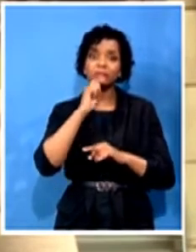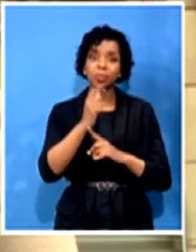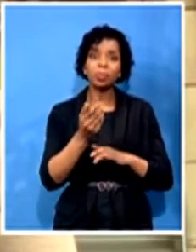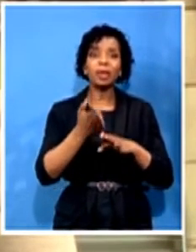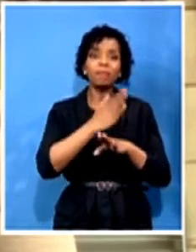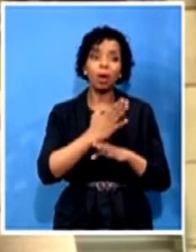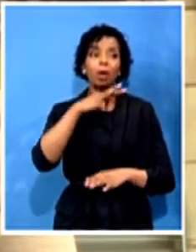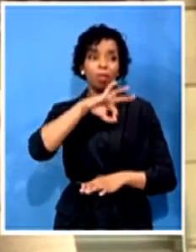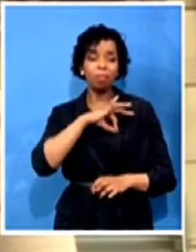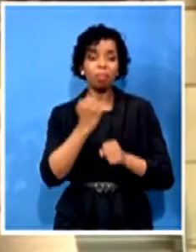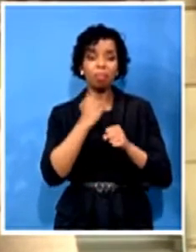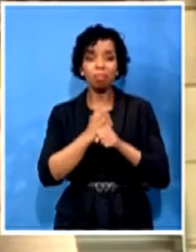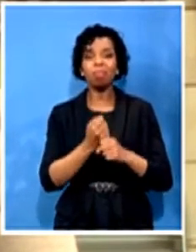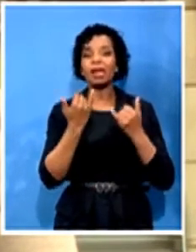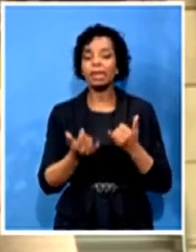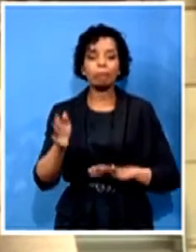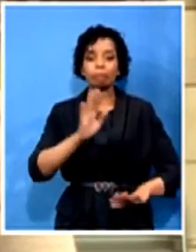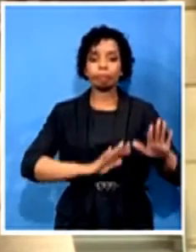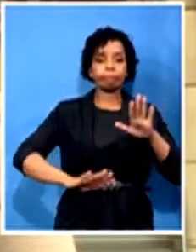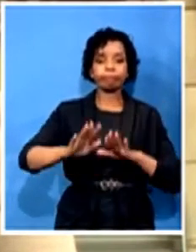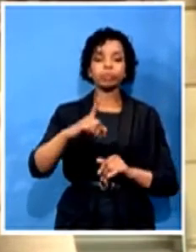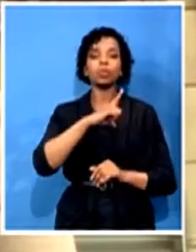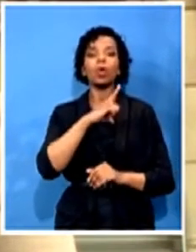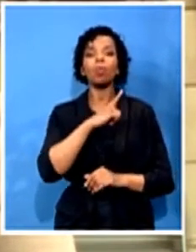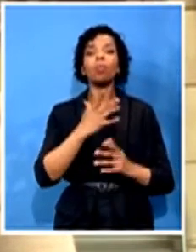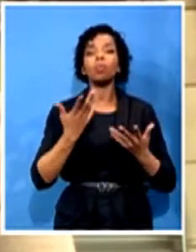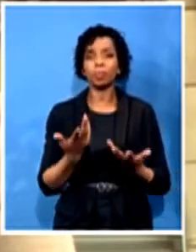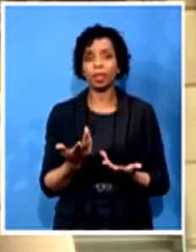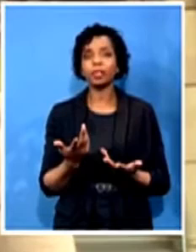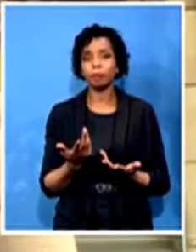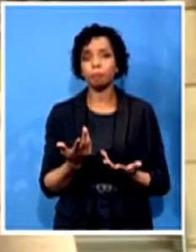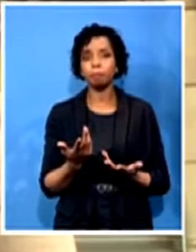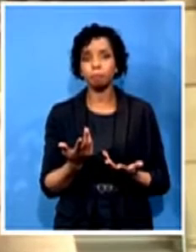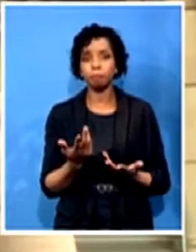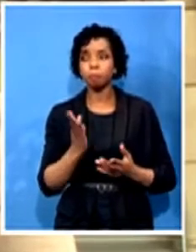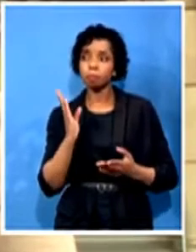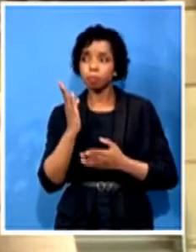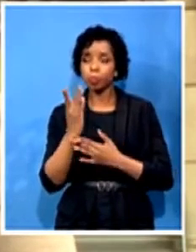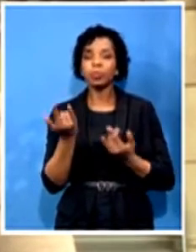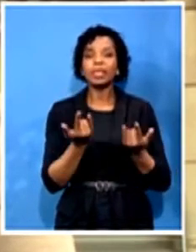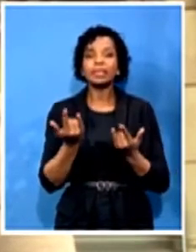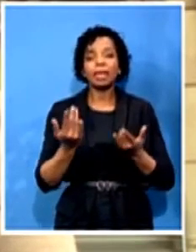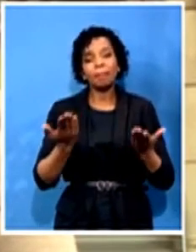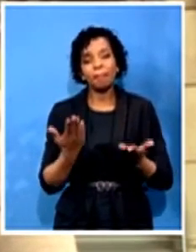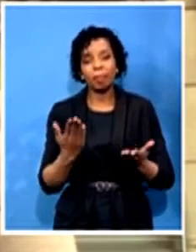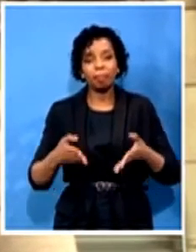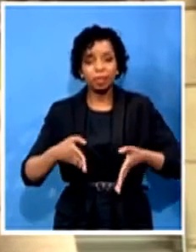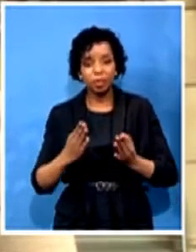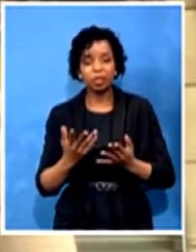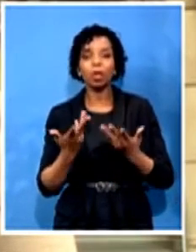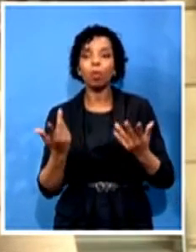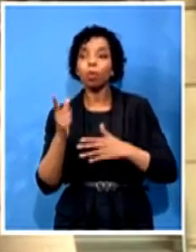who are based in the informal sector, they haven't been going into work. They've been at home much of the time,